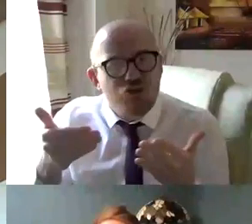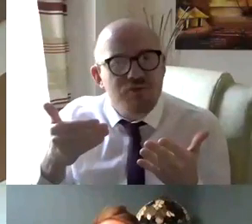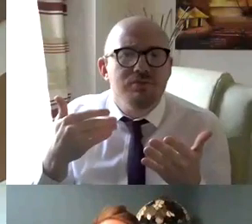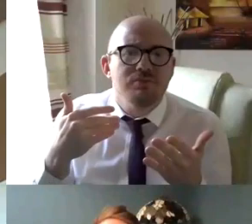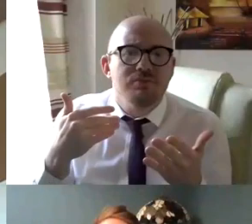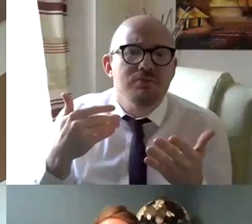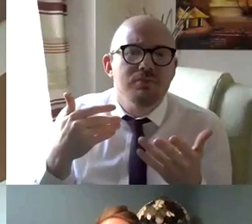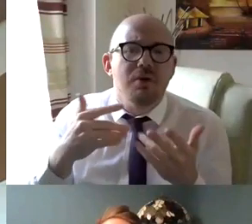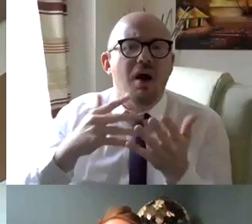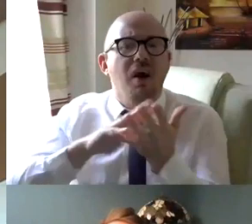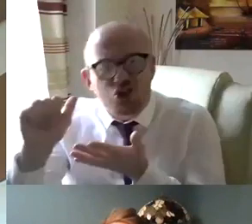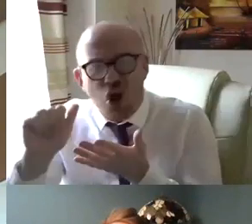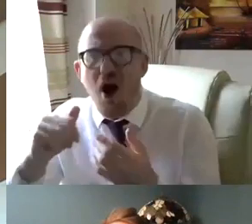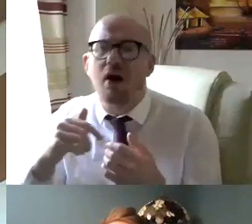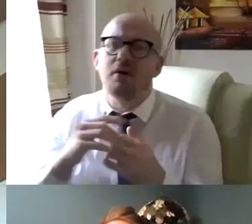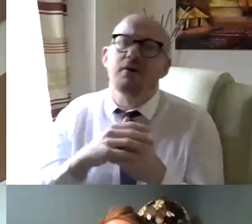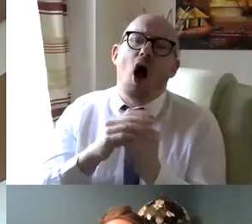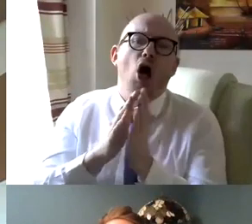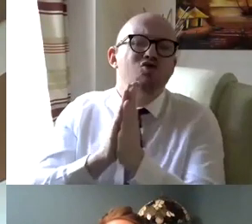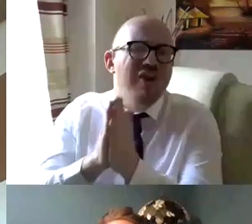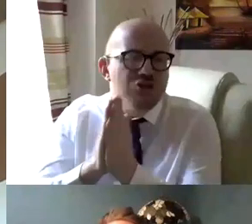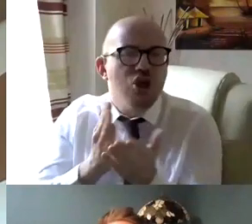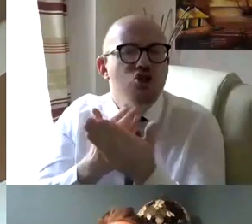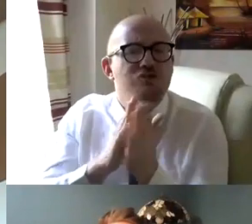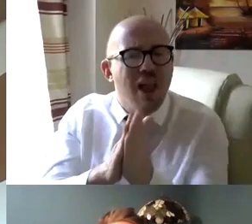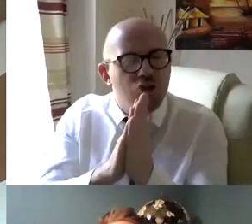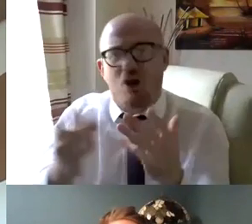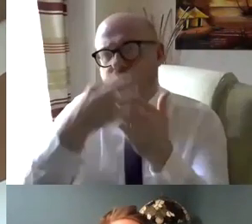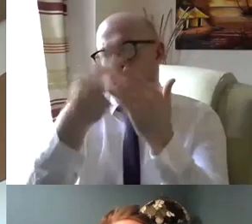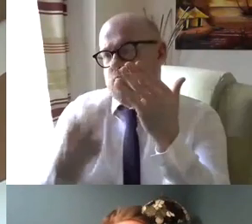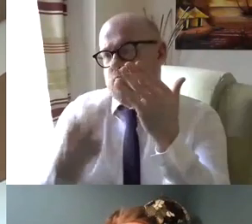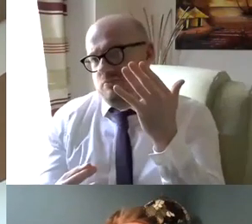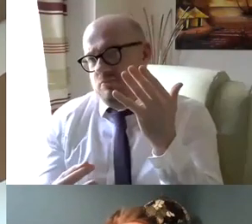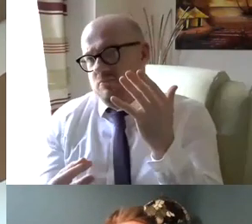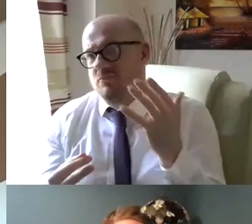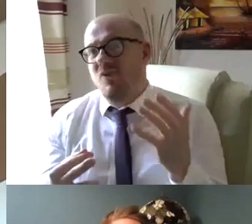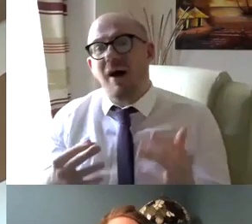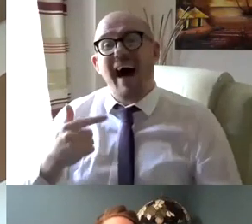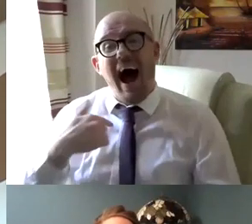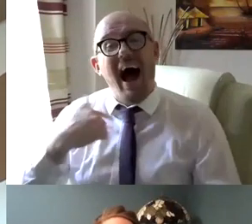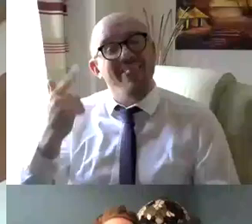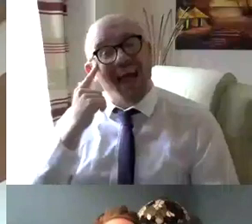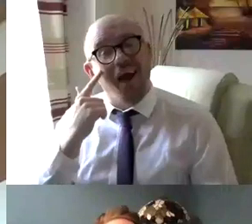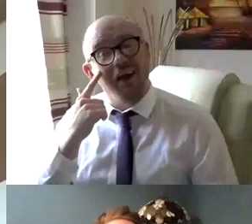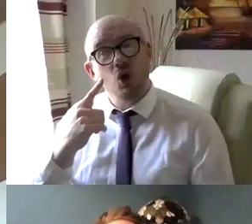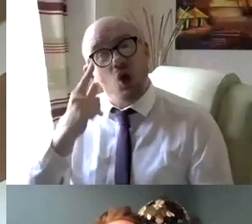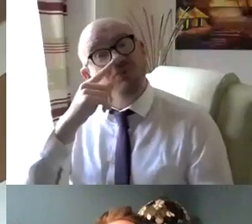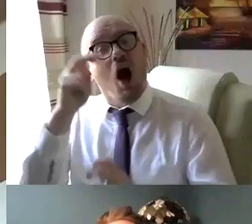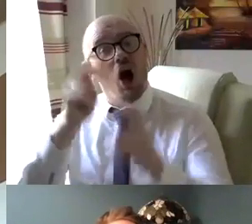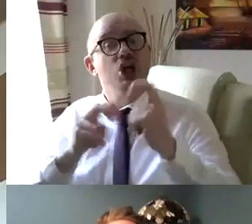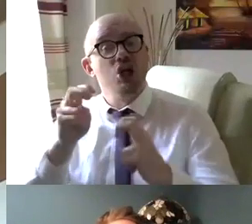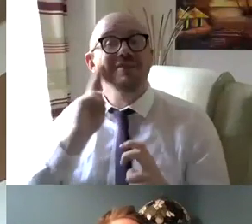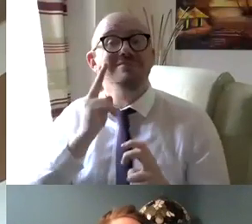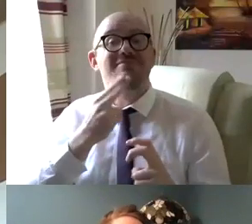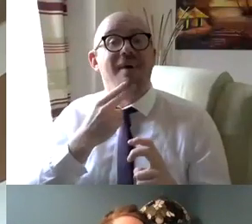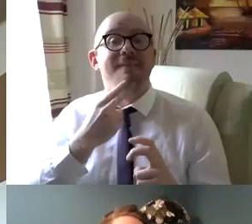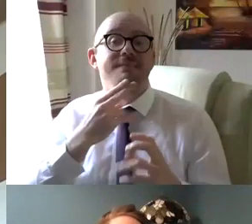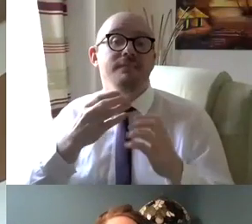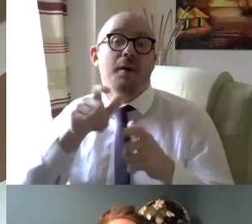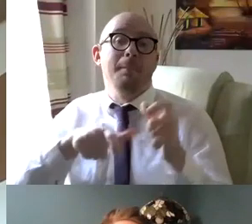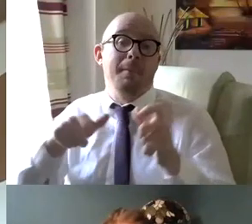is shared language, shared religion, for example. There's a whole number of criteria. I